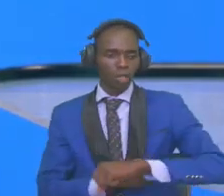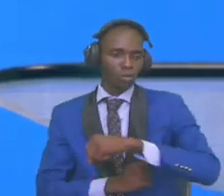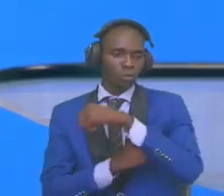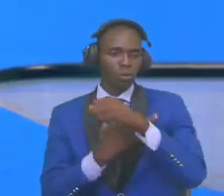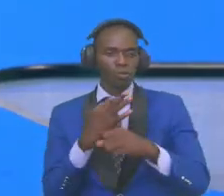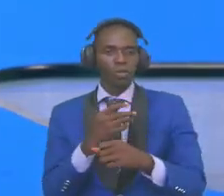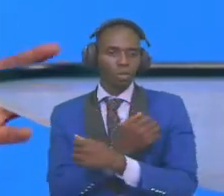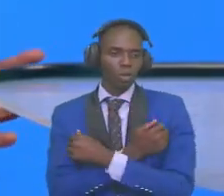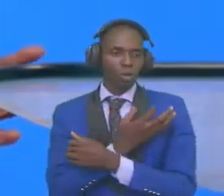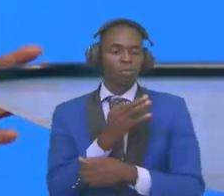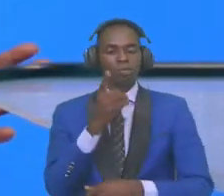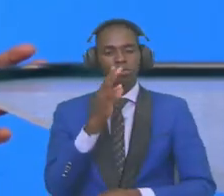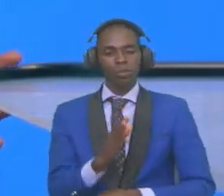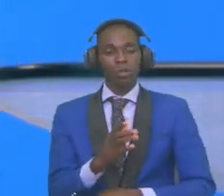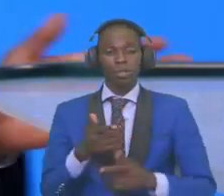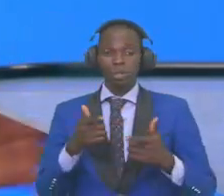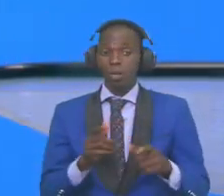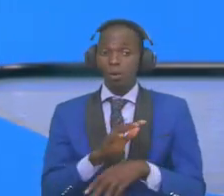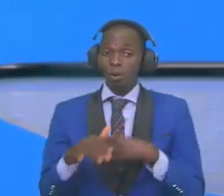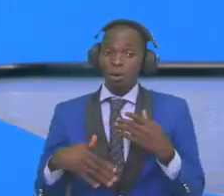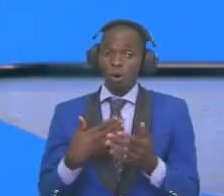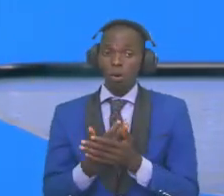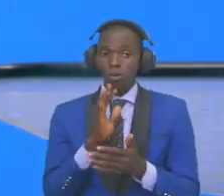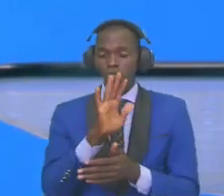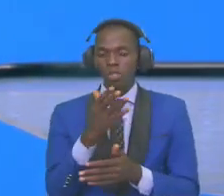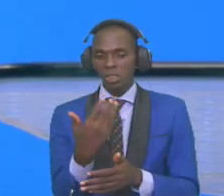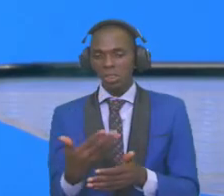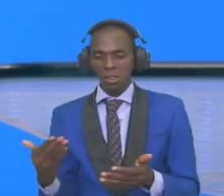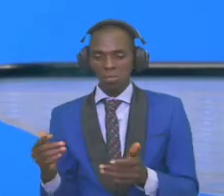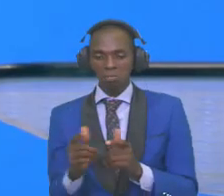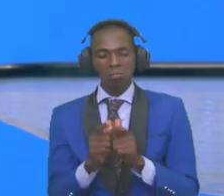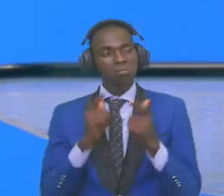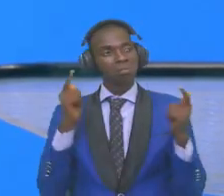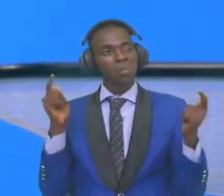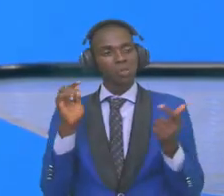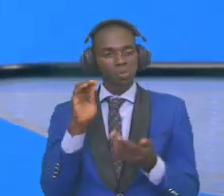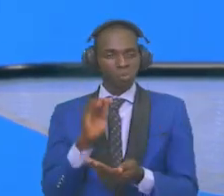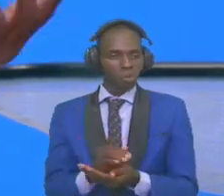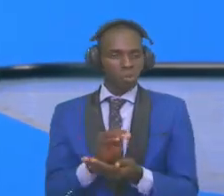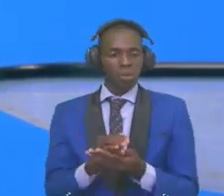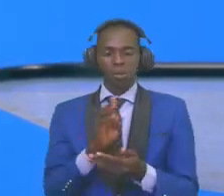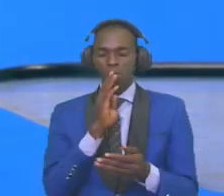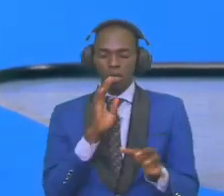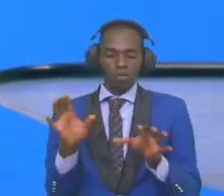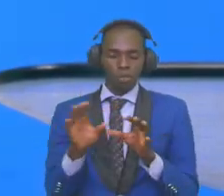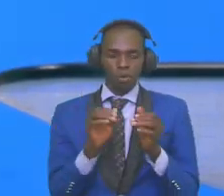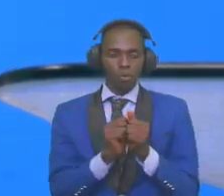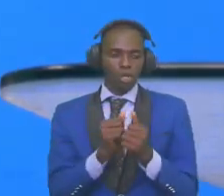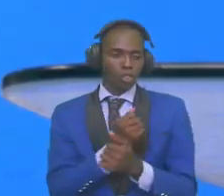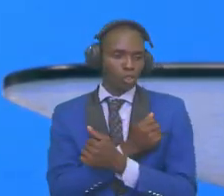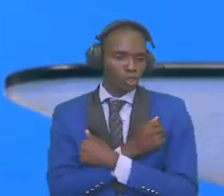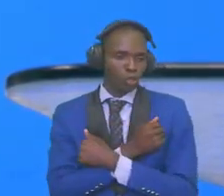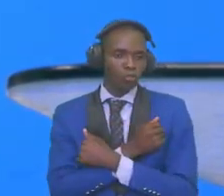things, small or great, be done with love, with charity,